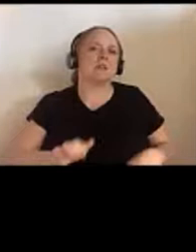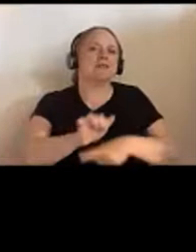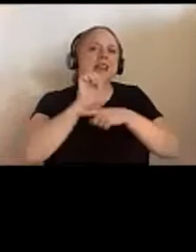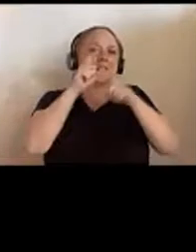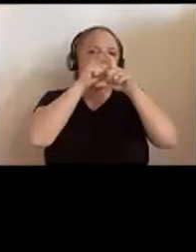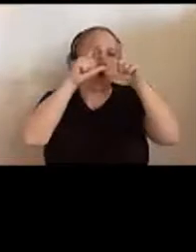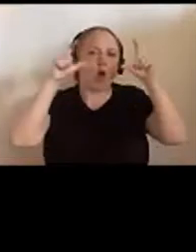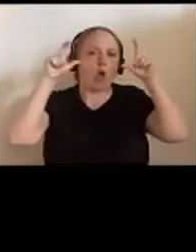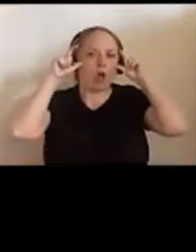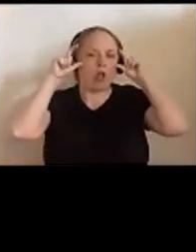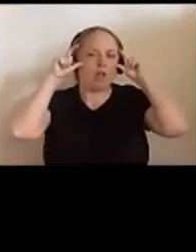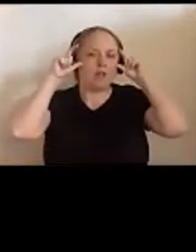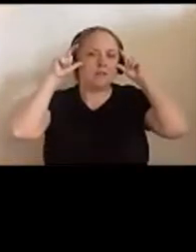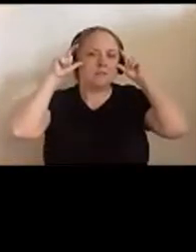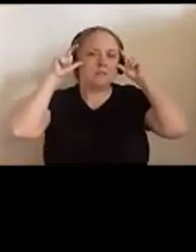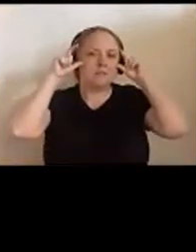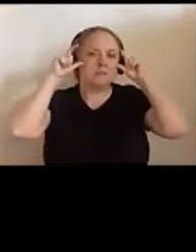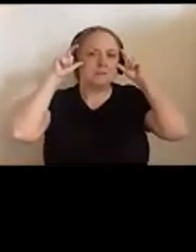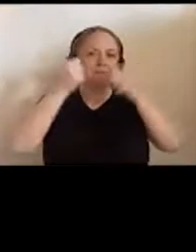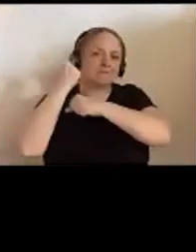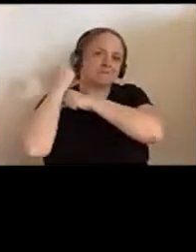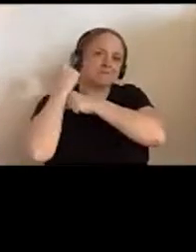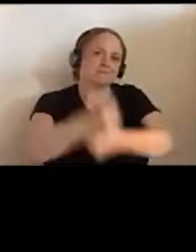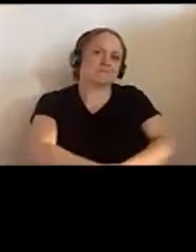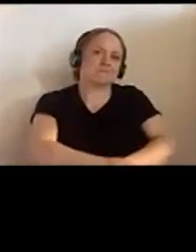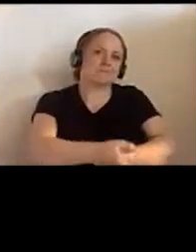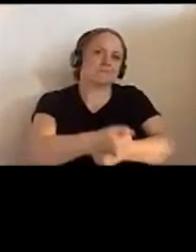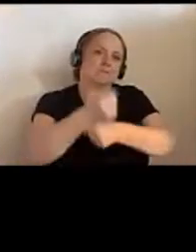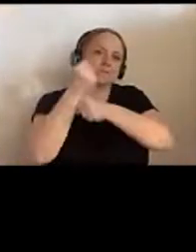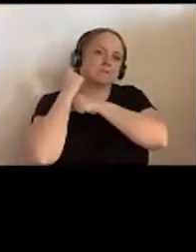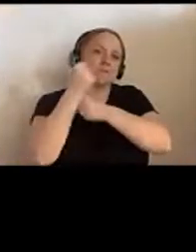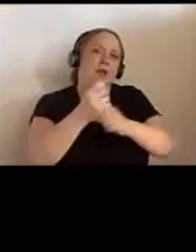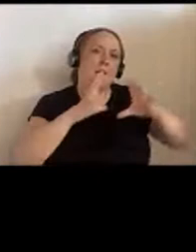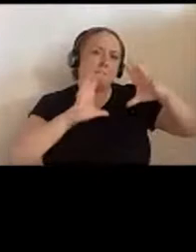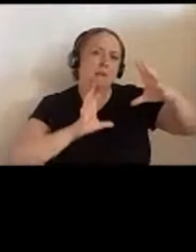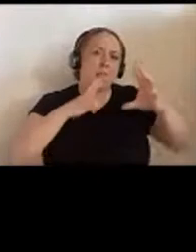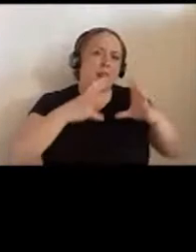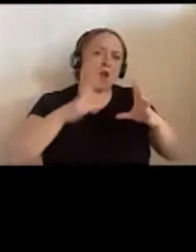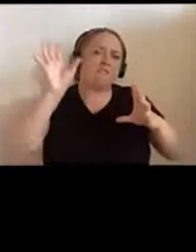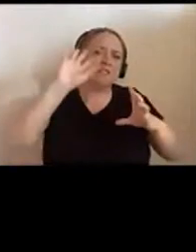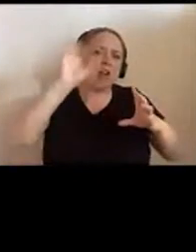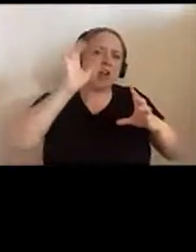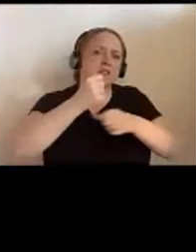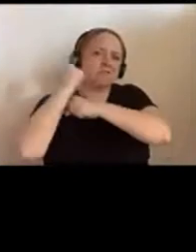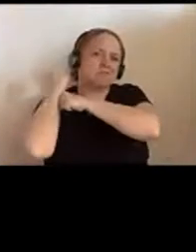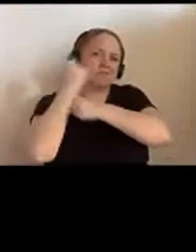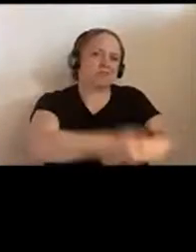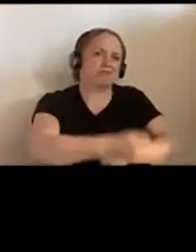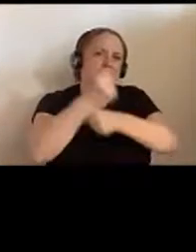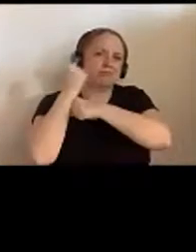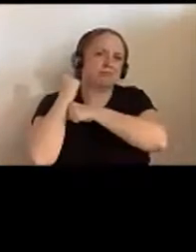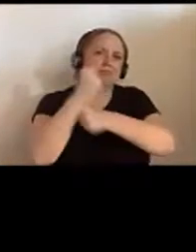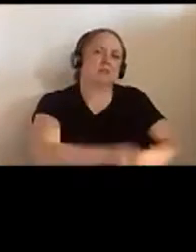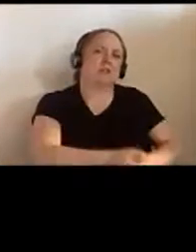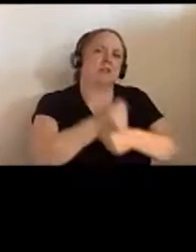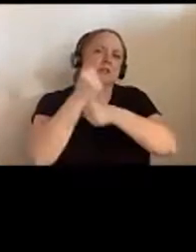on, beating a large block of salt with a sledgehammer, and